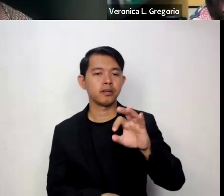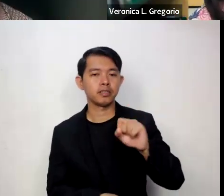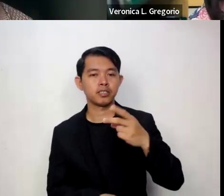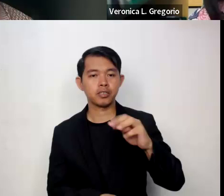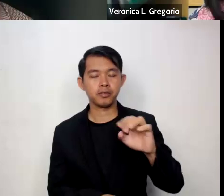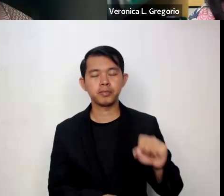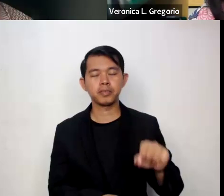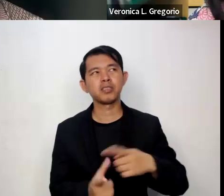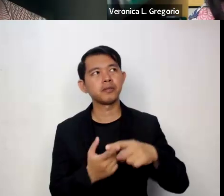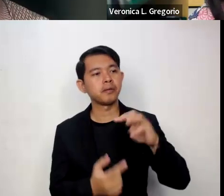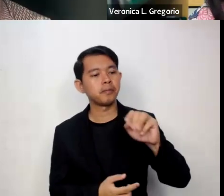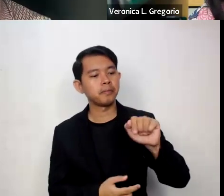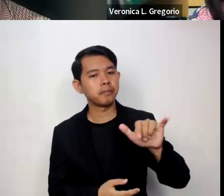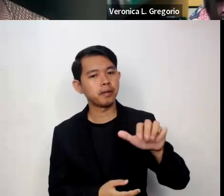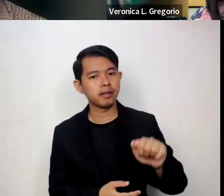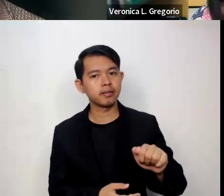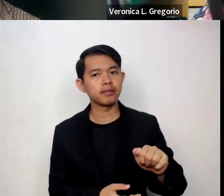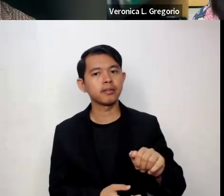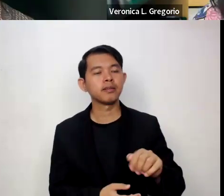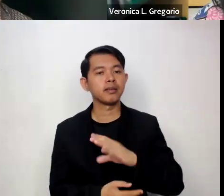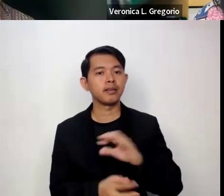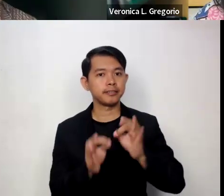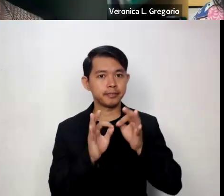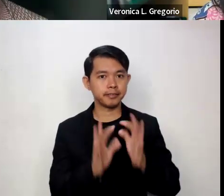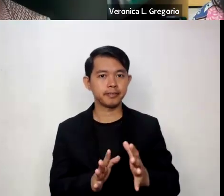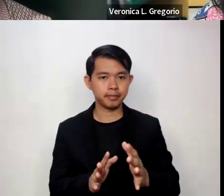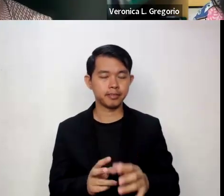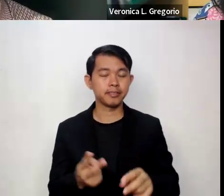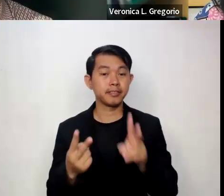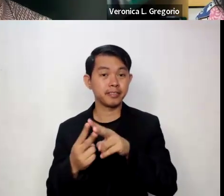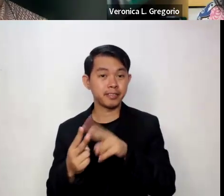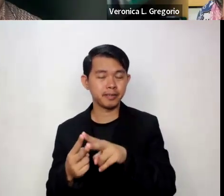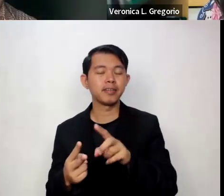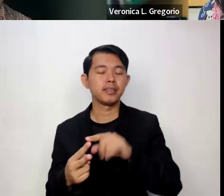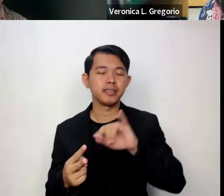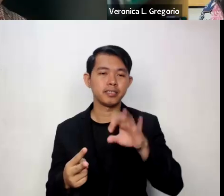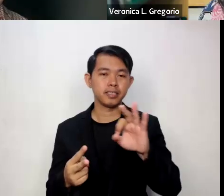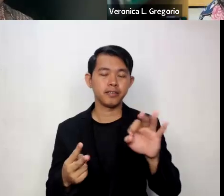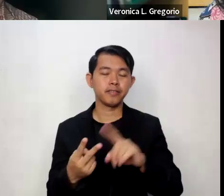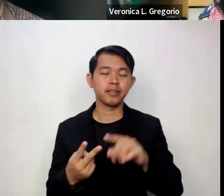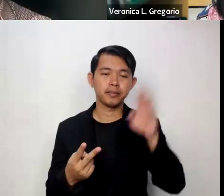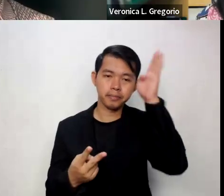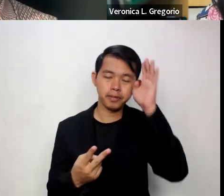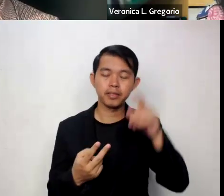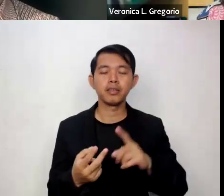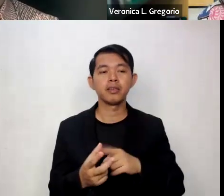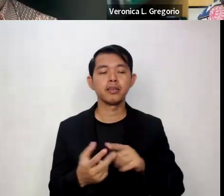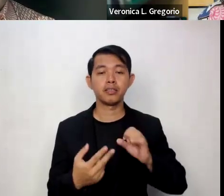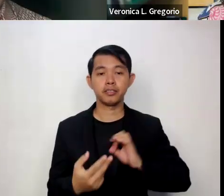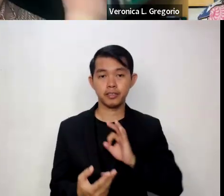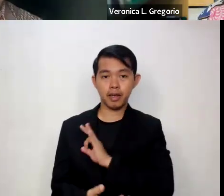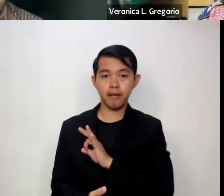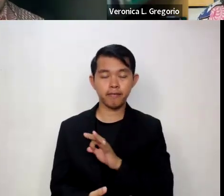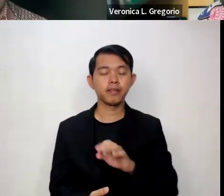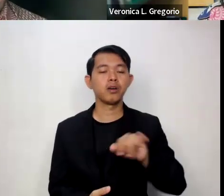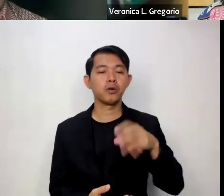as our interpreters, si Jefferson and Brian, and the DSP staff, si Thea, si Jose, and si Ma'am Eileen, no,